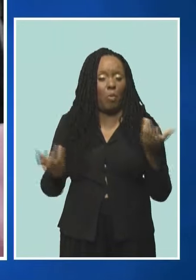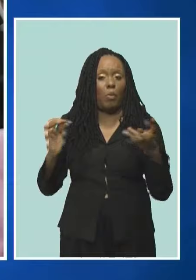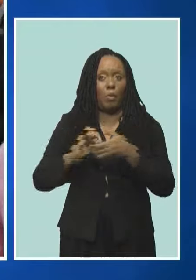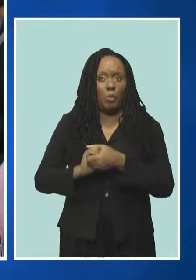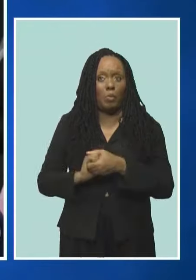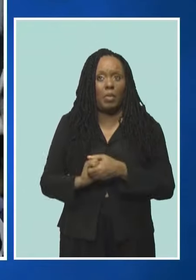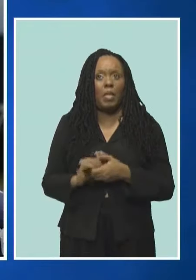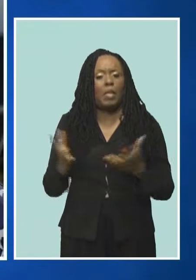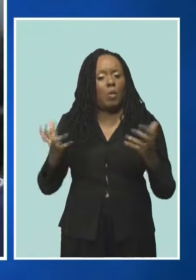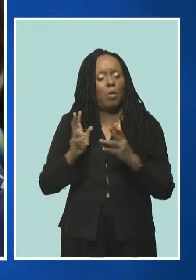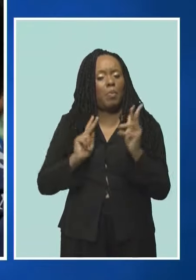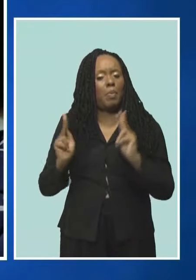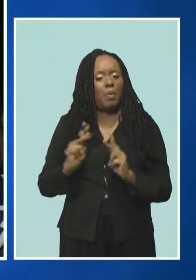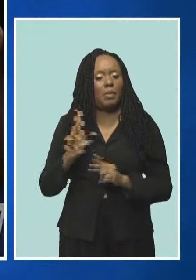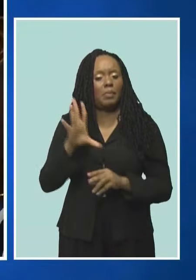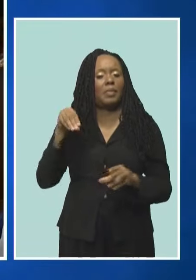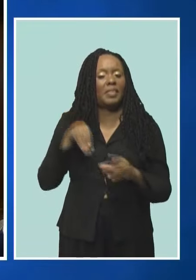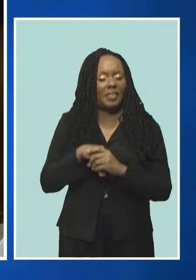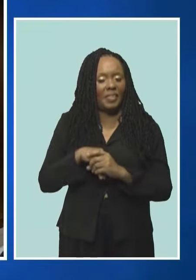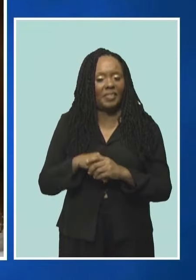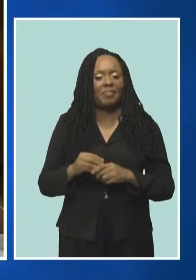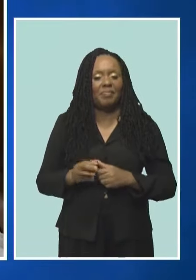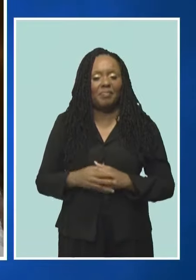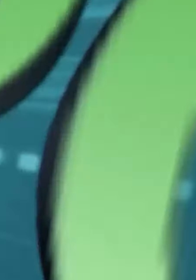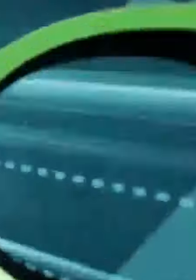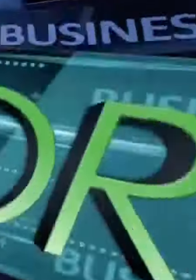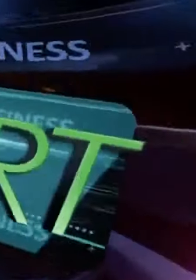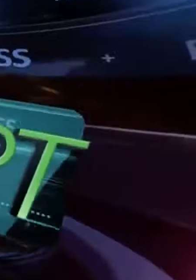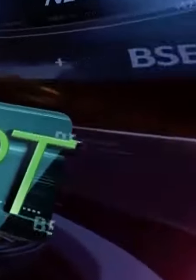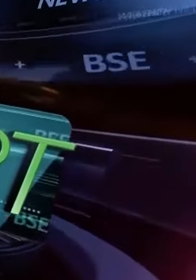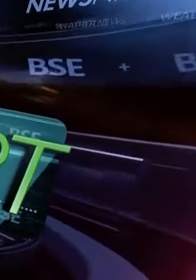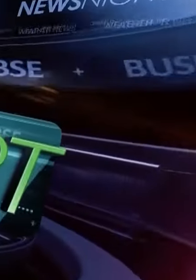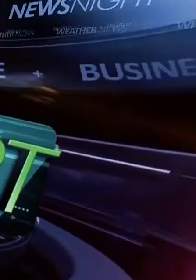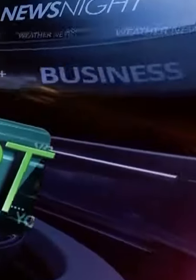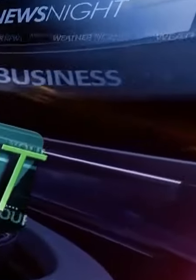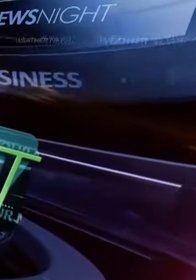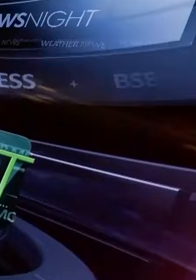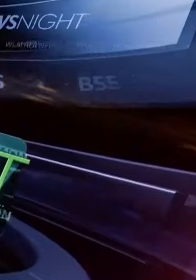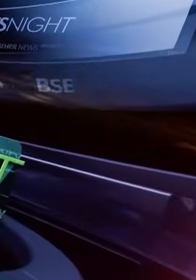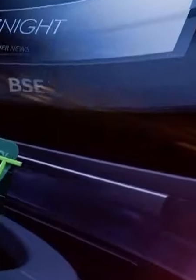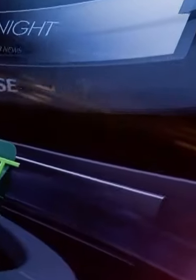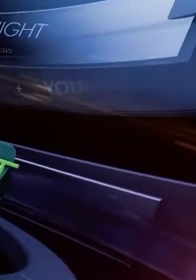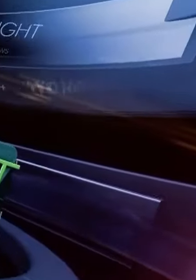to come on board. Wendy Burke, CBC News.